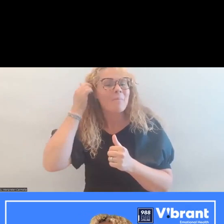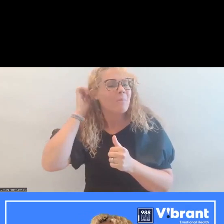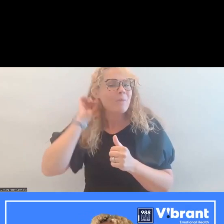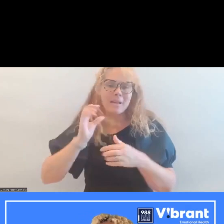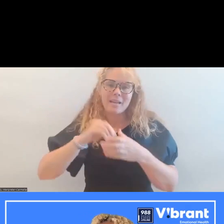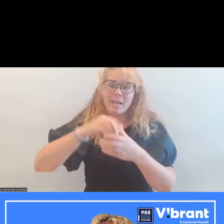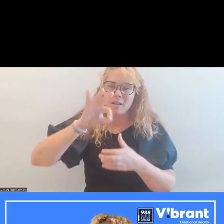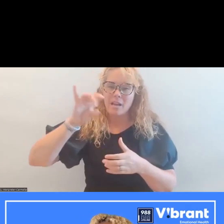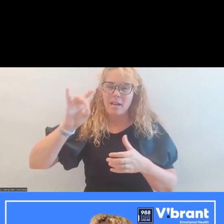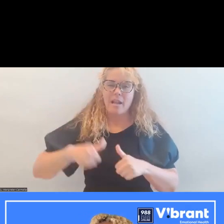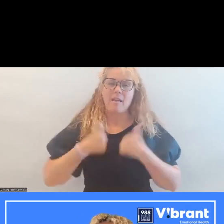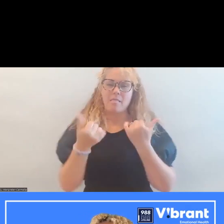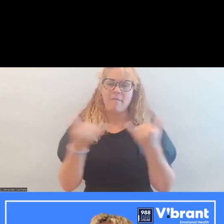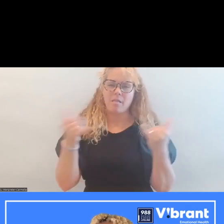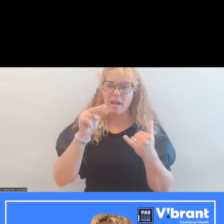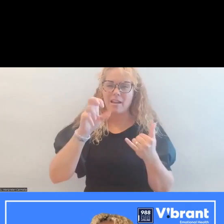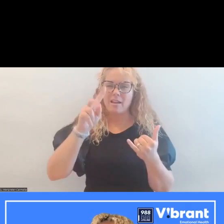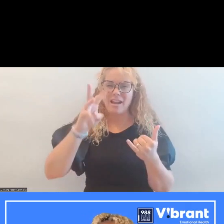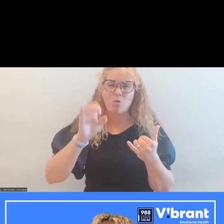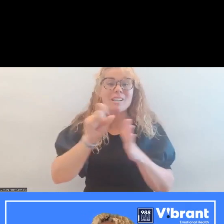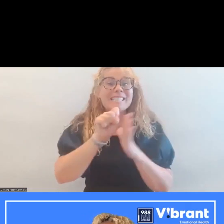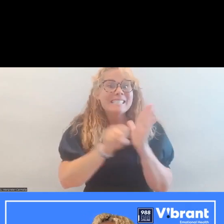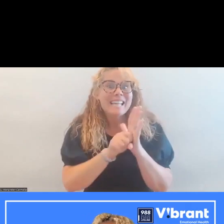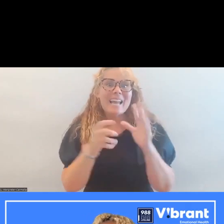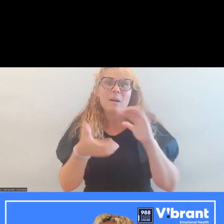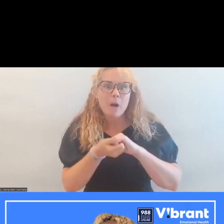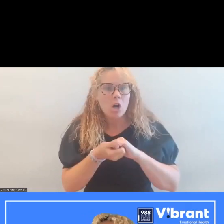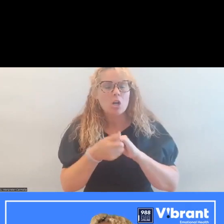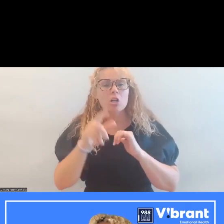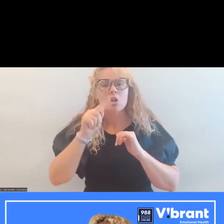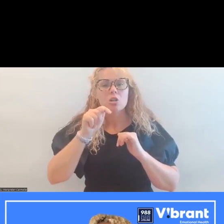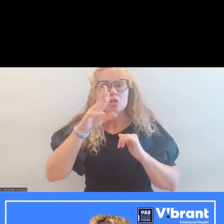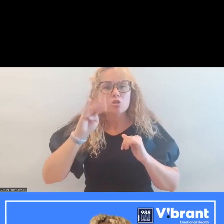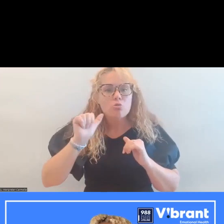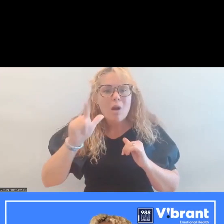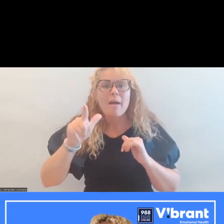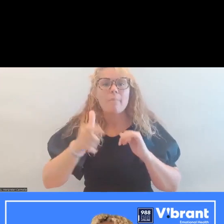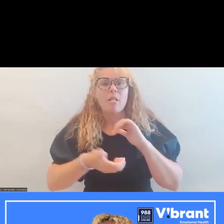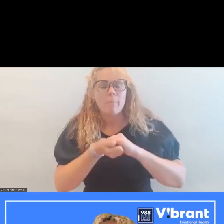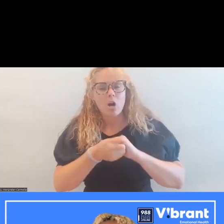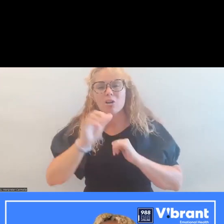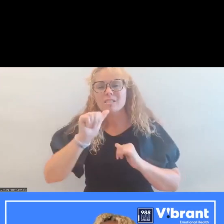988 Lifeline network, to bring together state partners, tribal partners, allied organizations. You know, it was a really